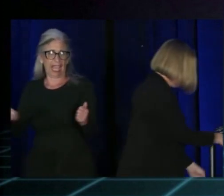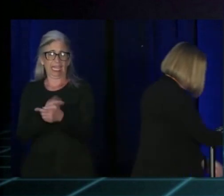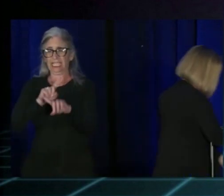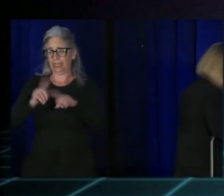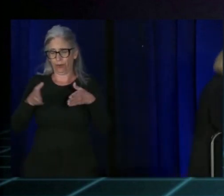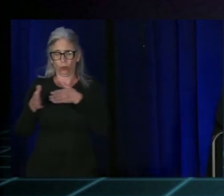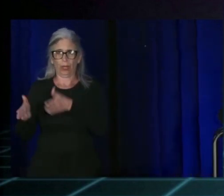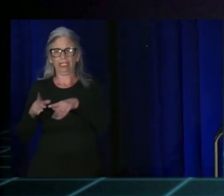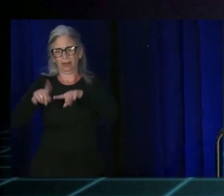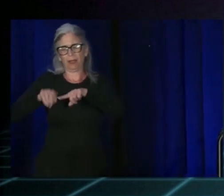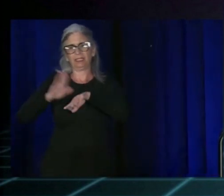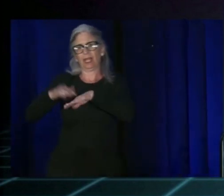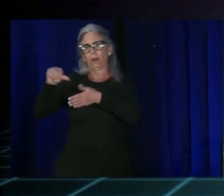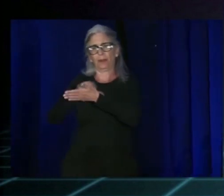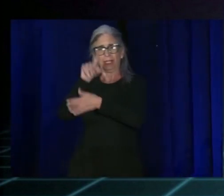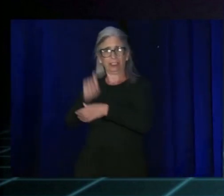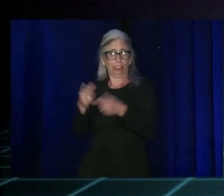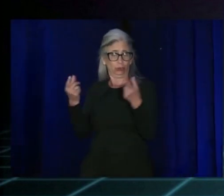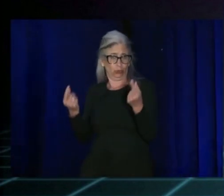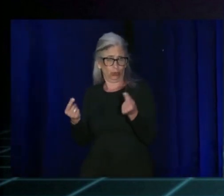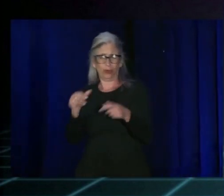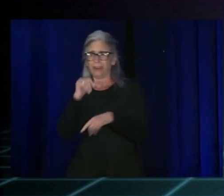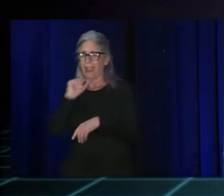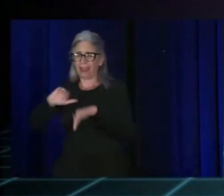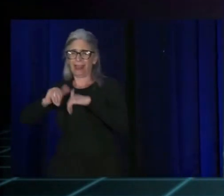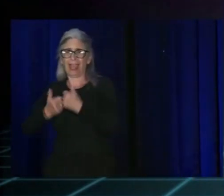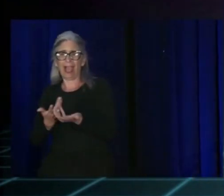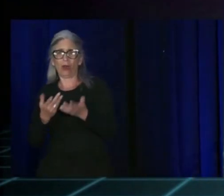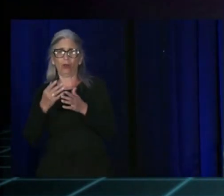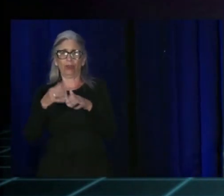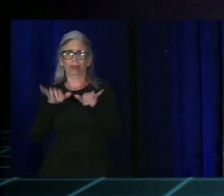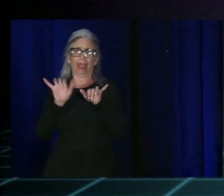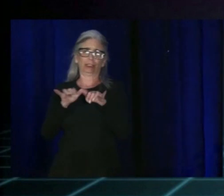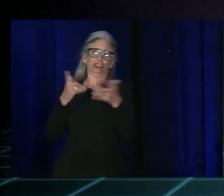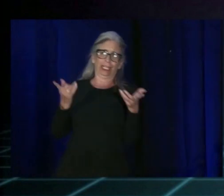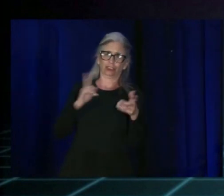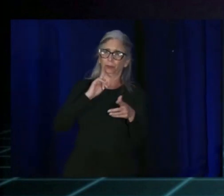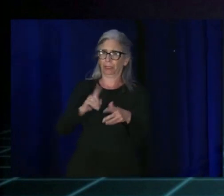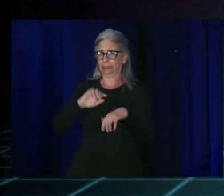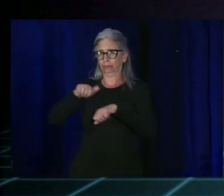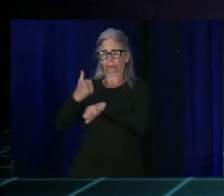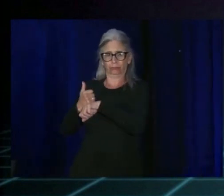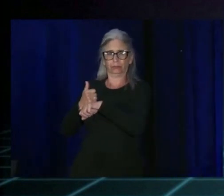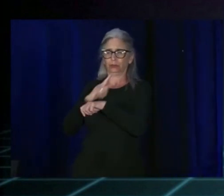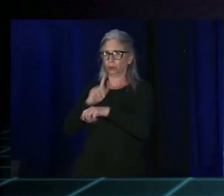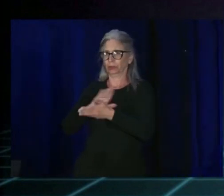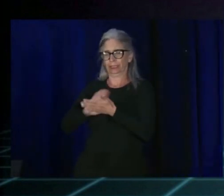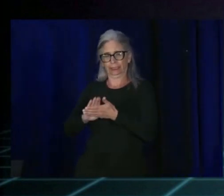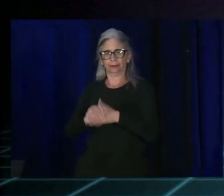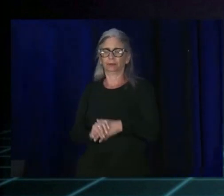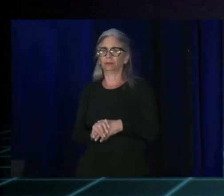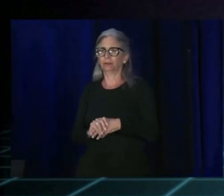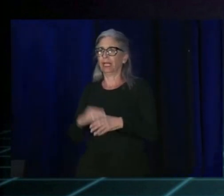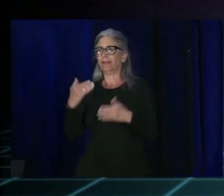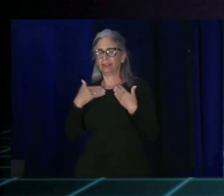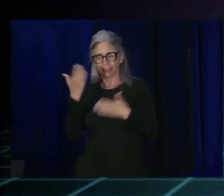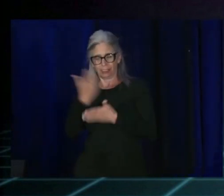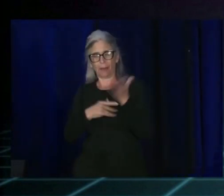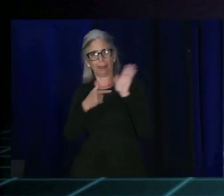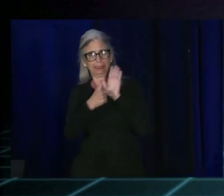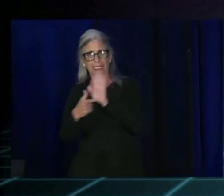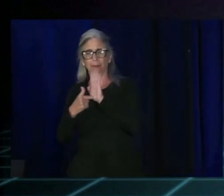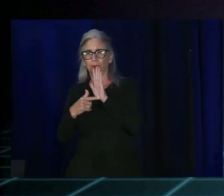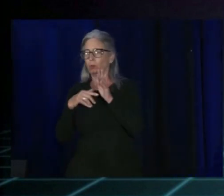what the page needs to do and not how the architecture is, which is really nice there. So I have some examples of what kind of